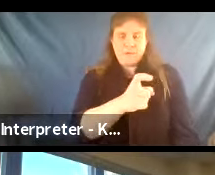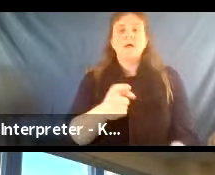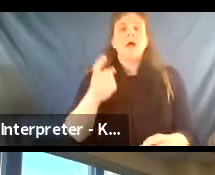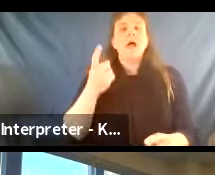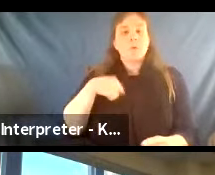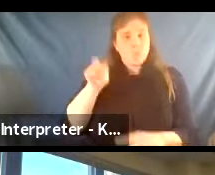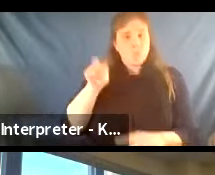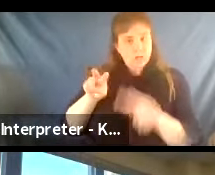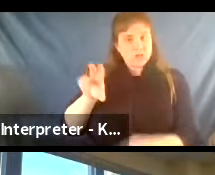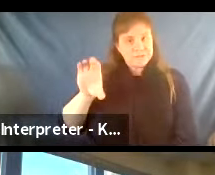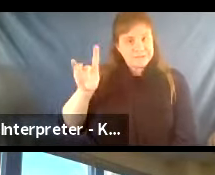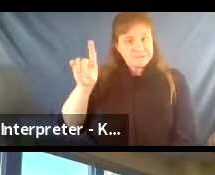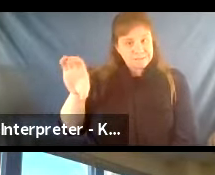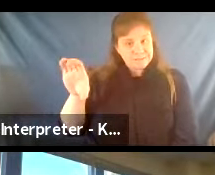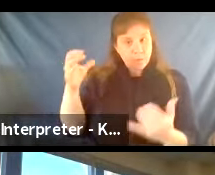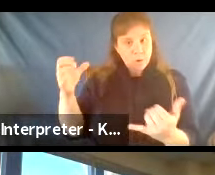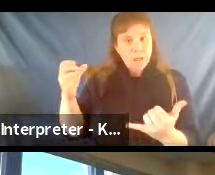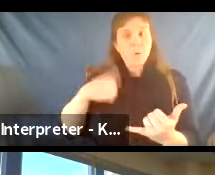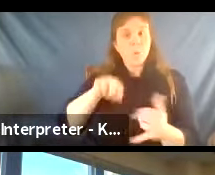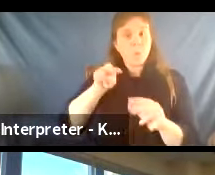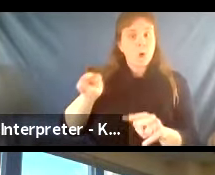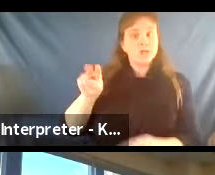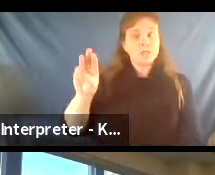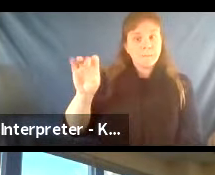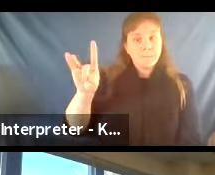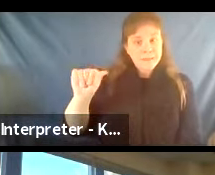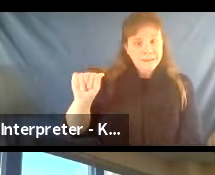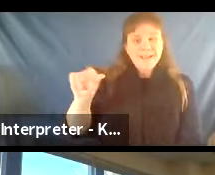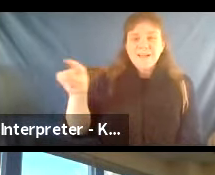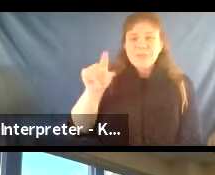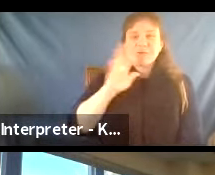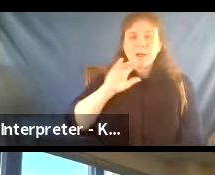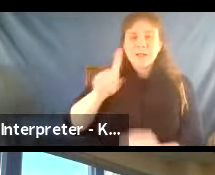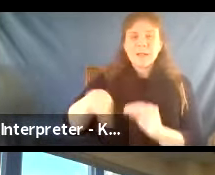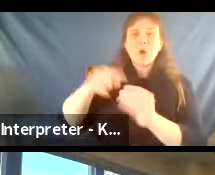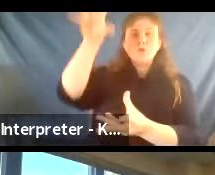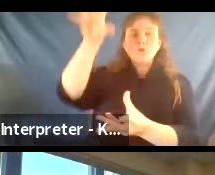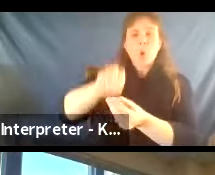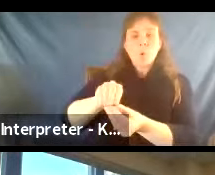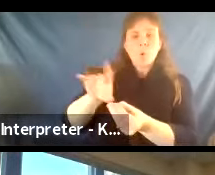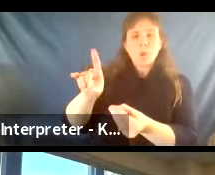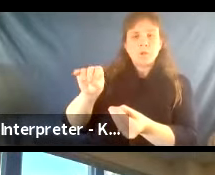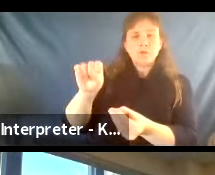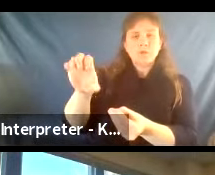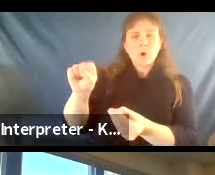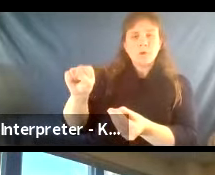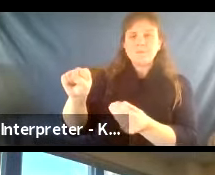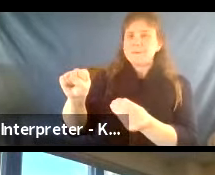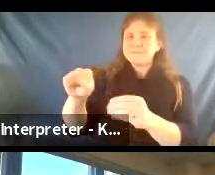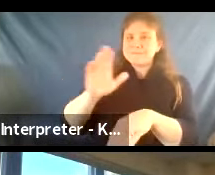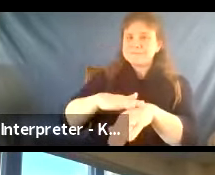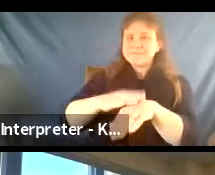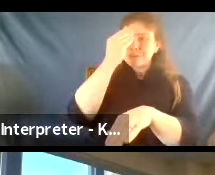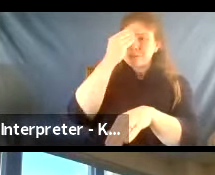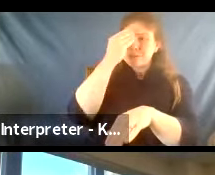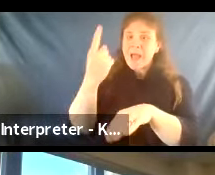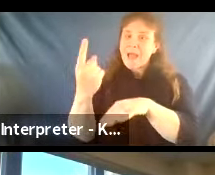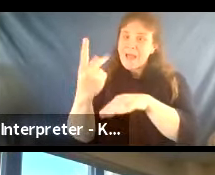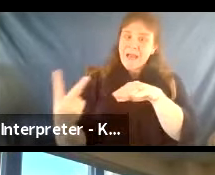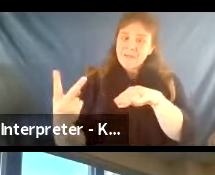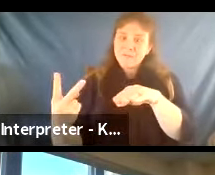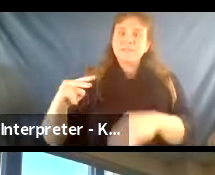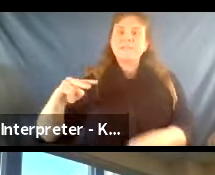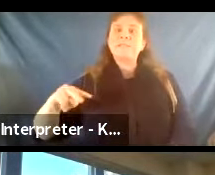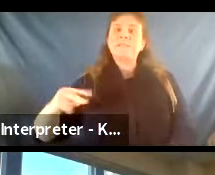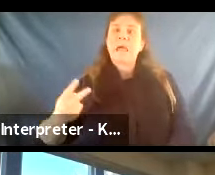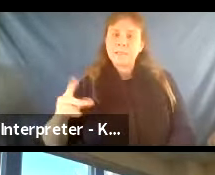media, they're talking about total doses, but a lot of half of those doses need to be second doses for people. So again,